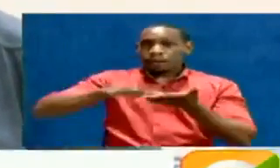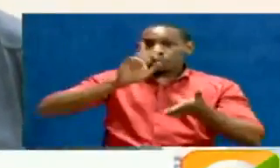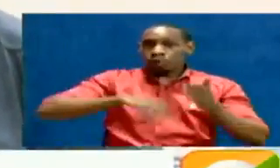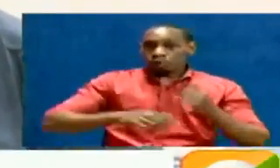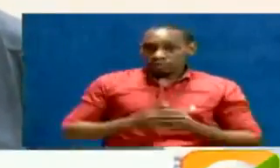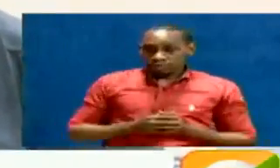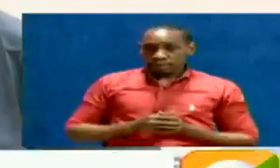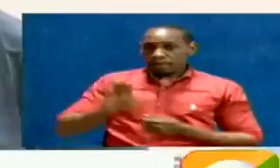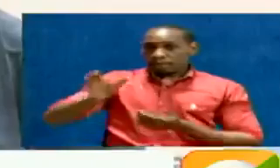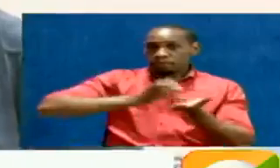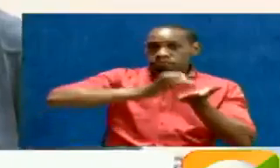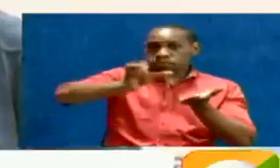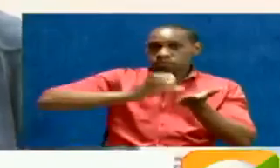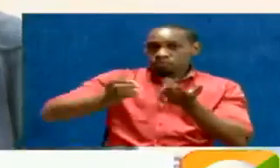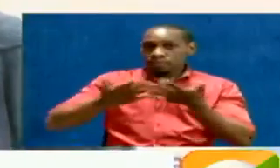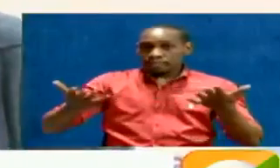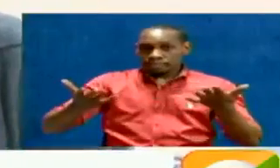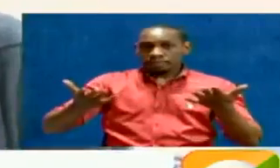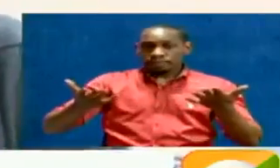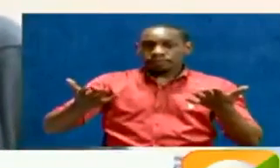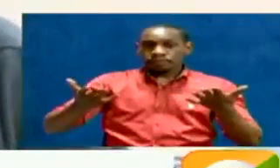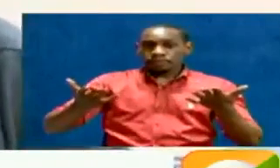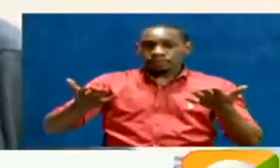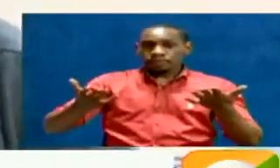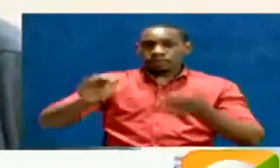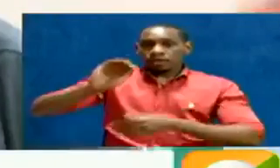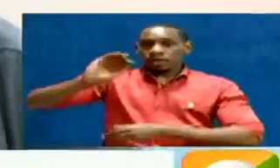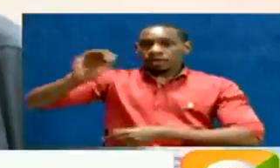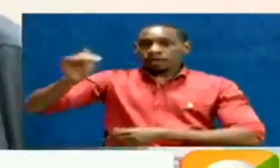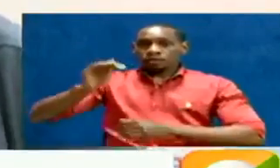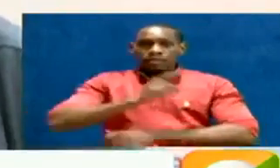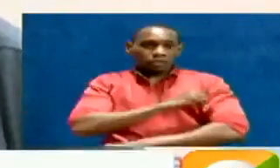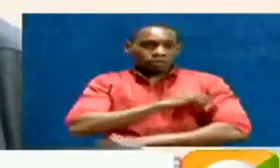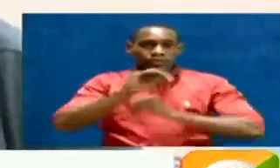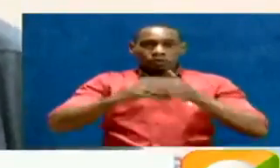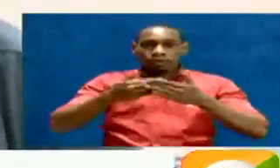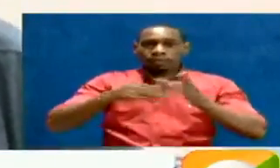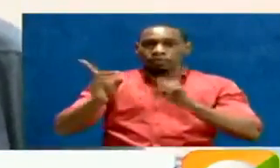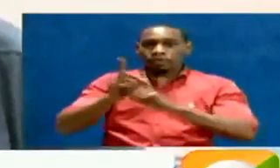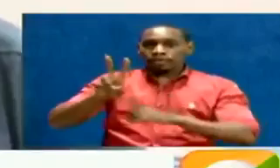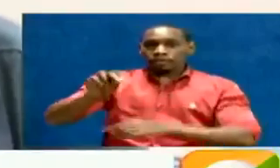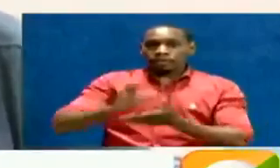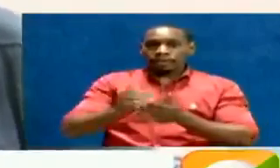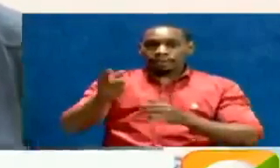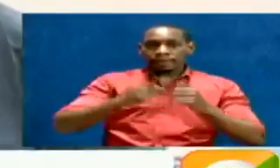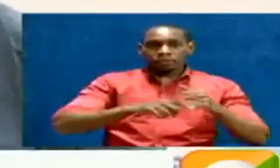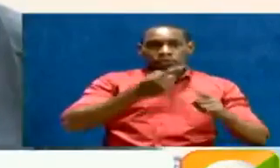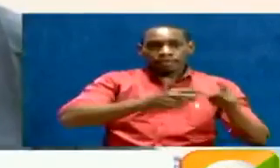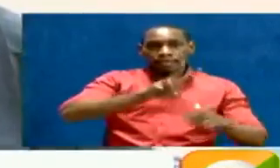Further, they are to distribute the commodities to all the county facilities before 20th June